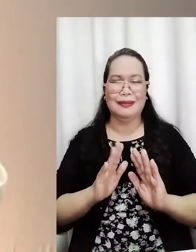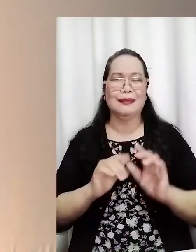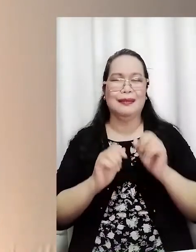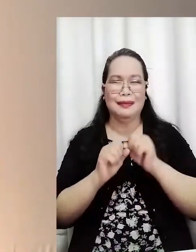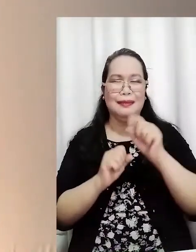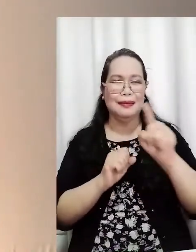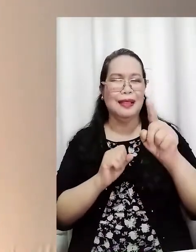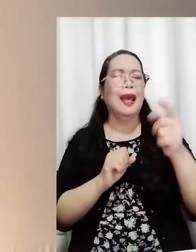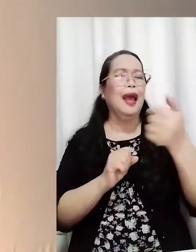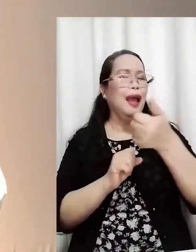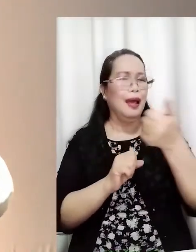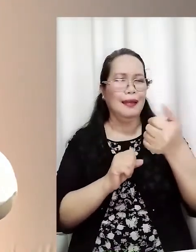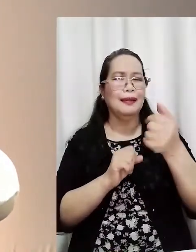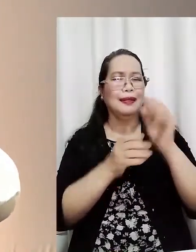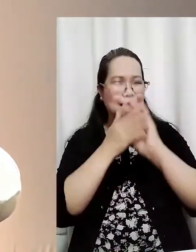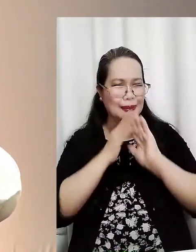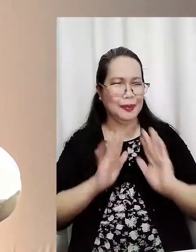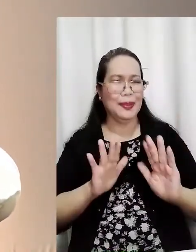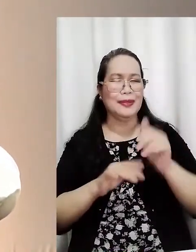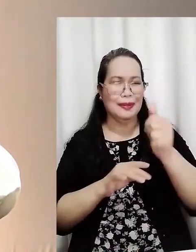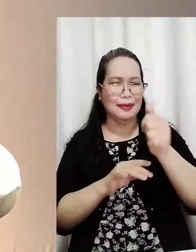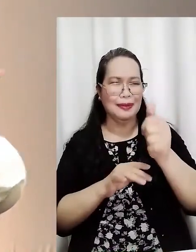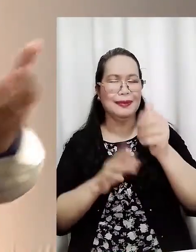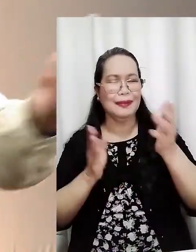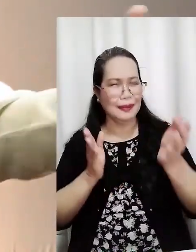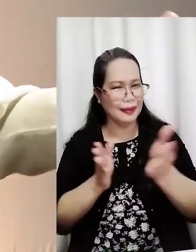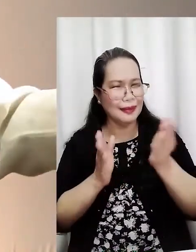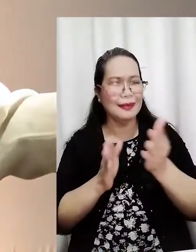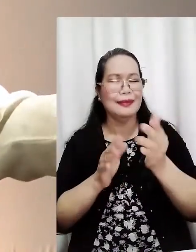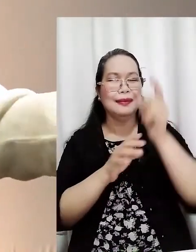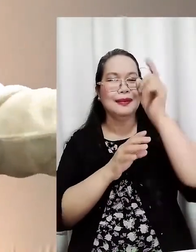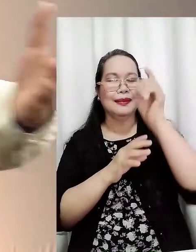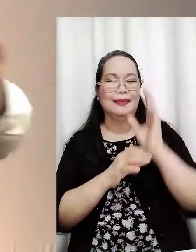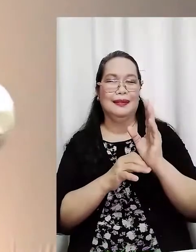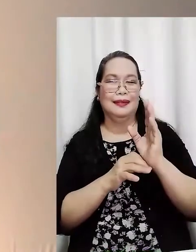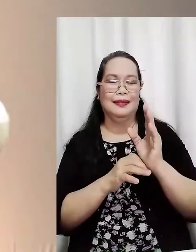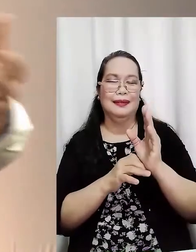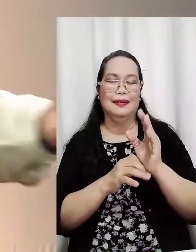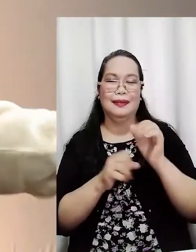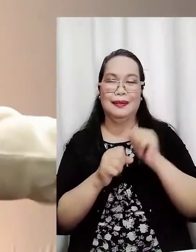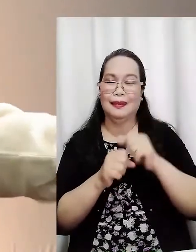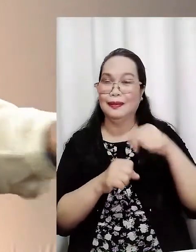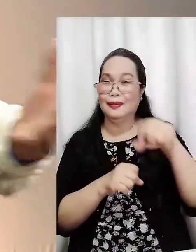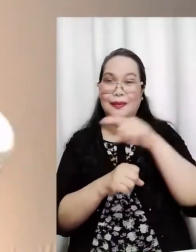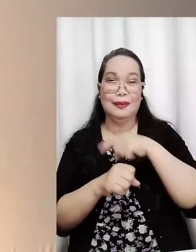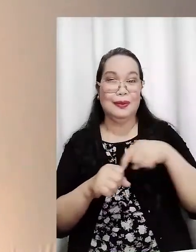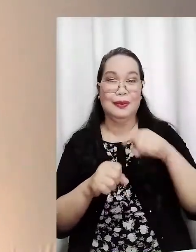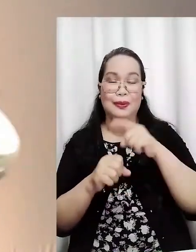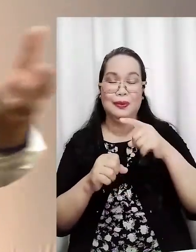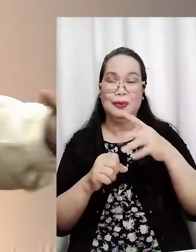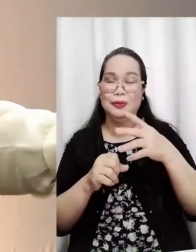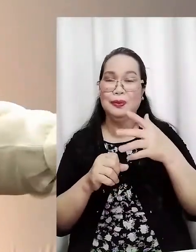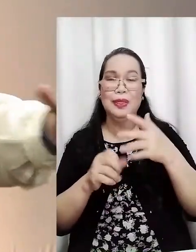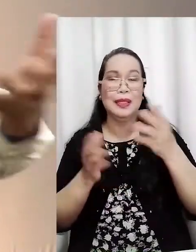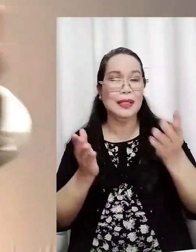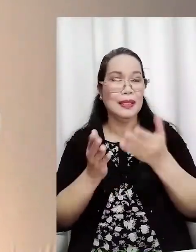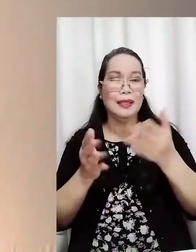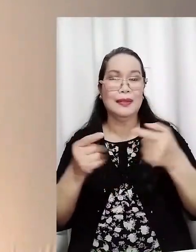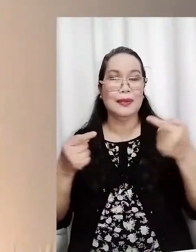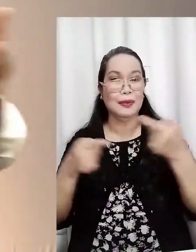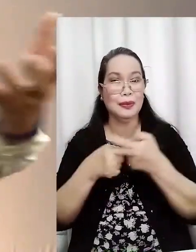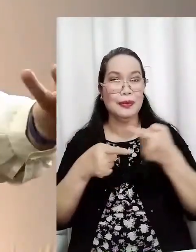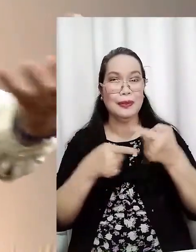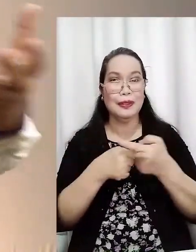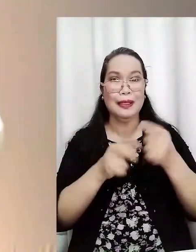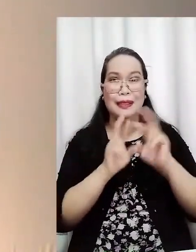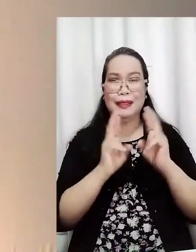peace within themselves and with God. And we encourage conflicting relationships, people